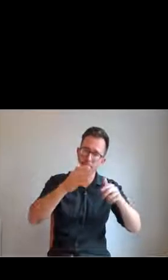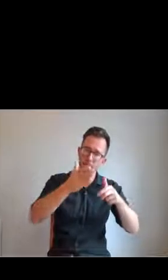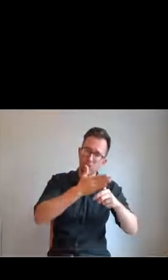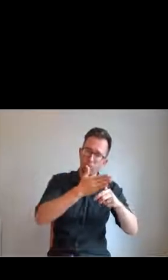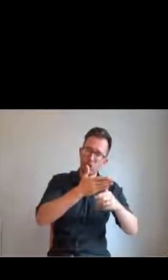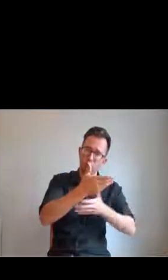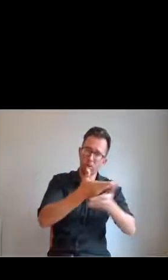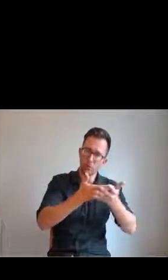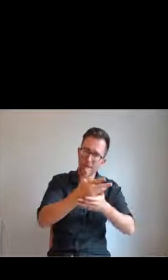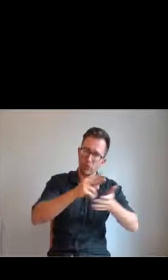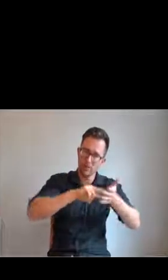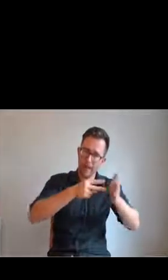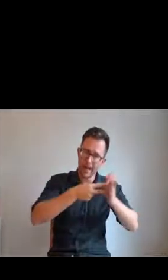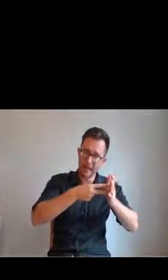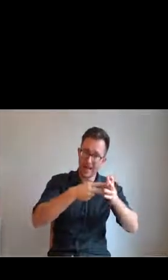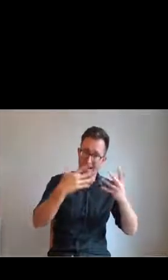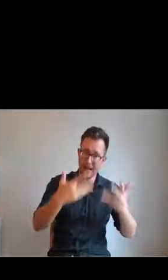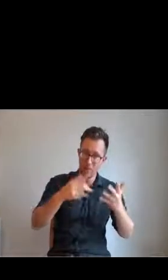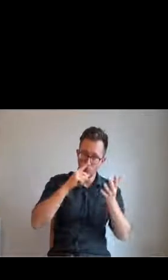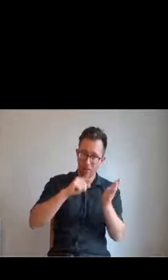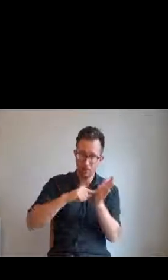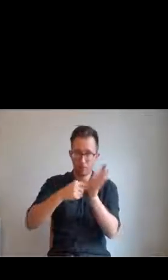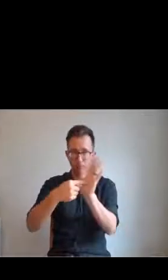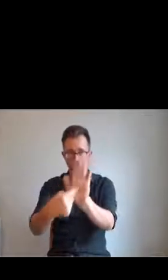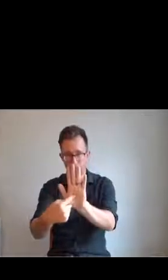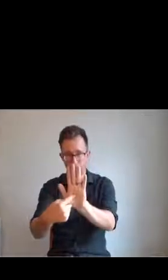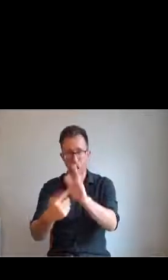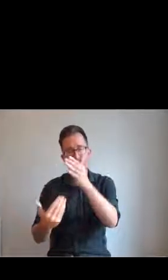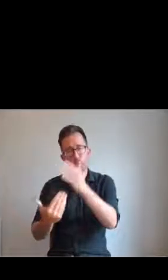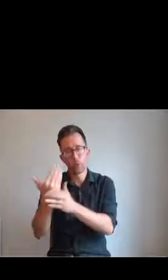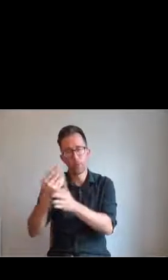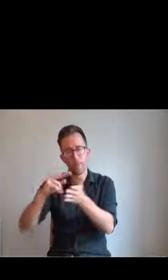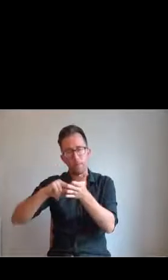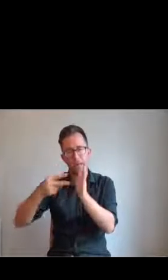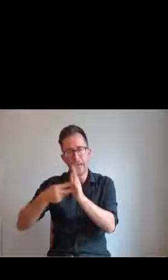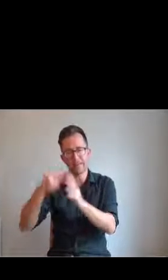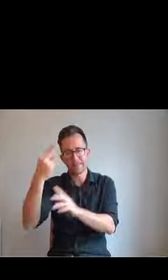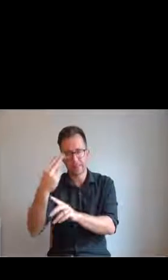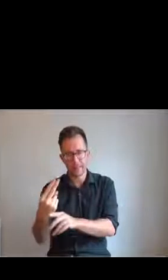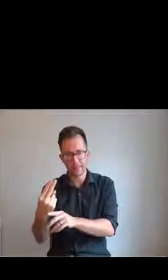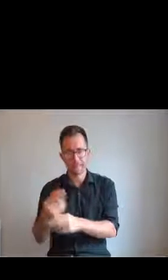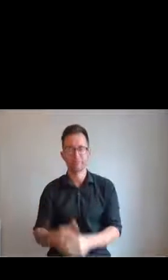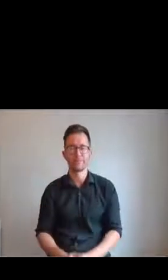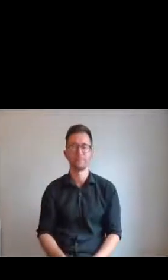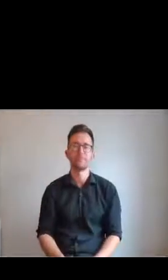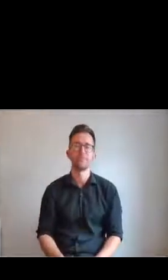our proposals for this design refinements consultation so you can see the difference.